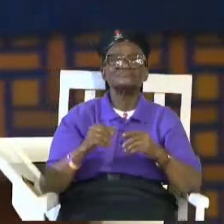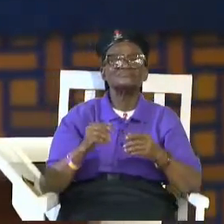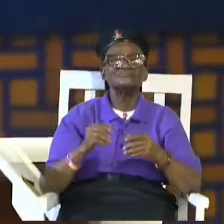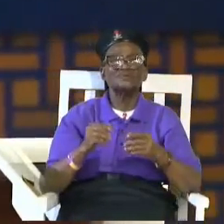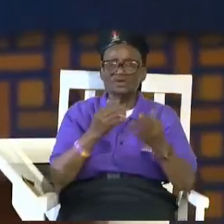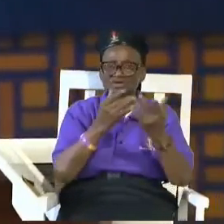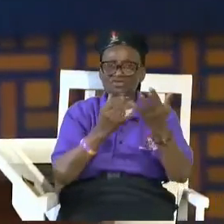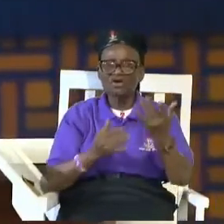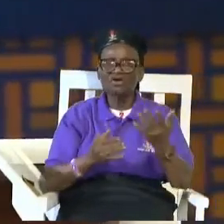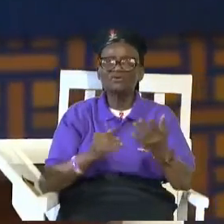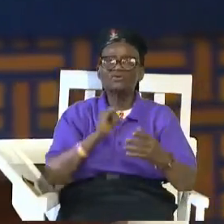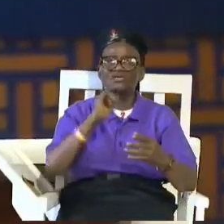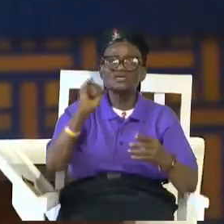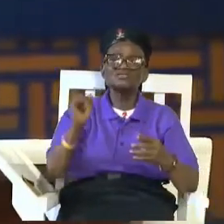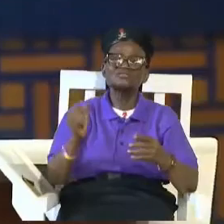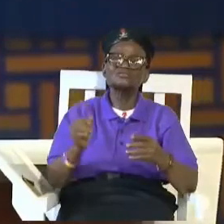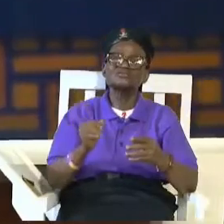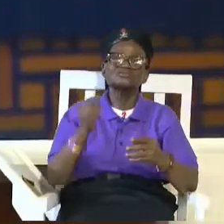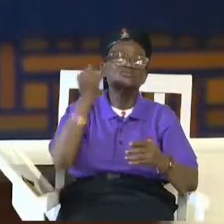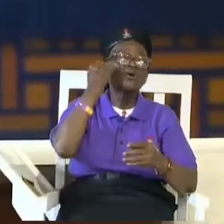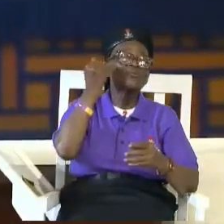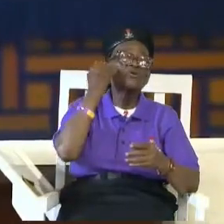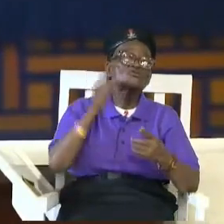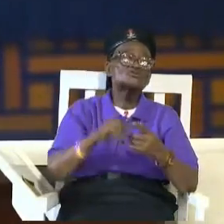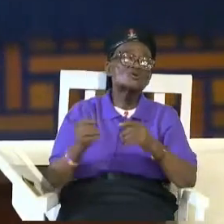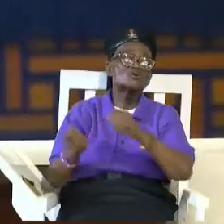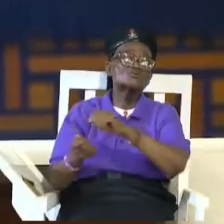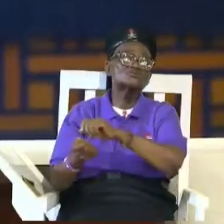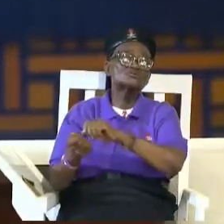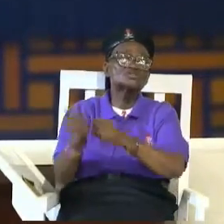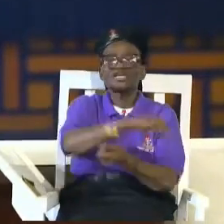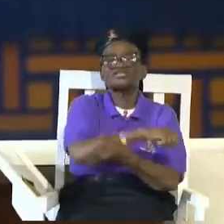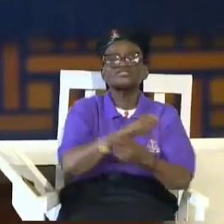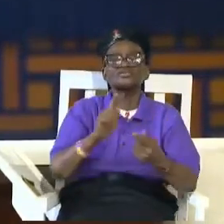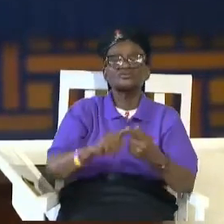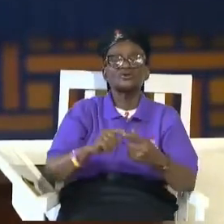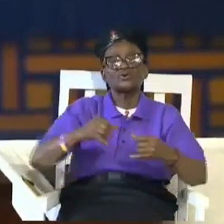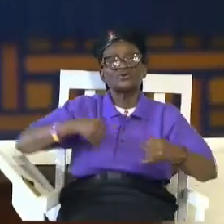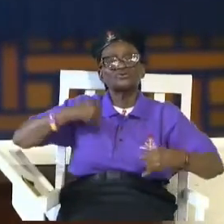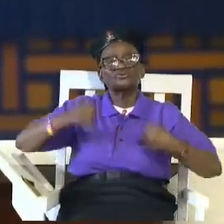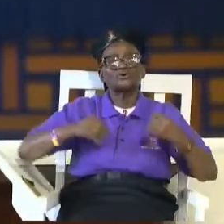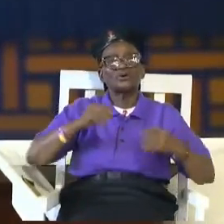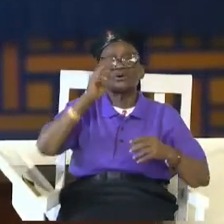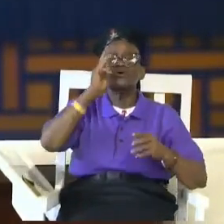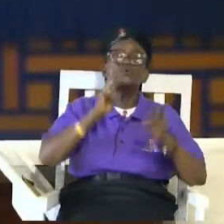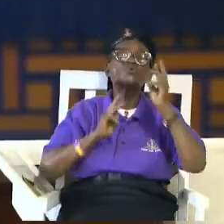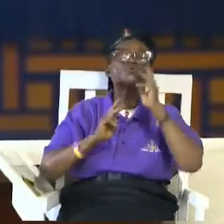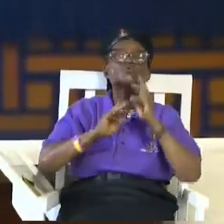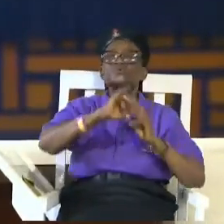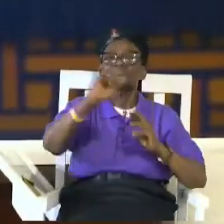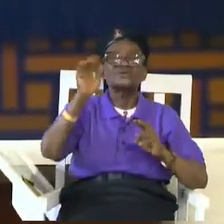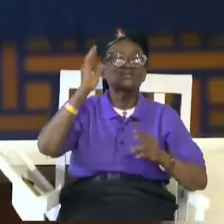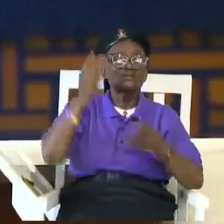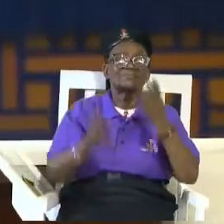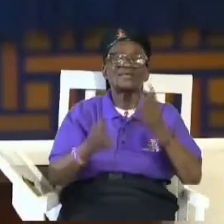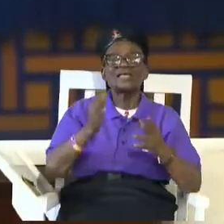Sorrow is supposed to change to joy. Weeping may endure for a